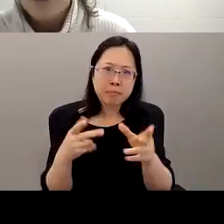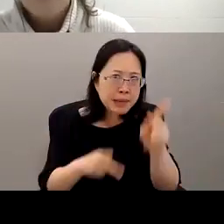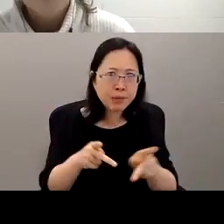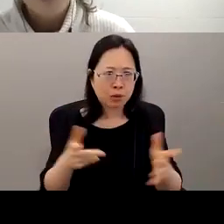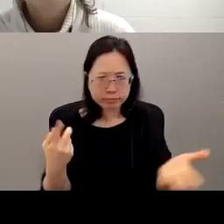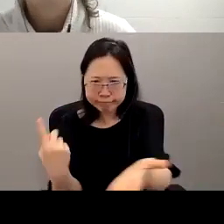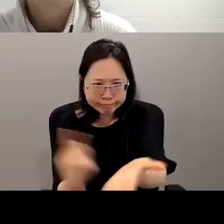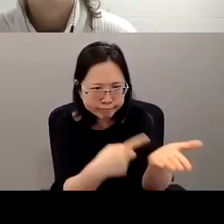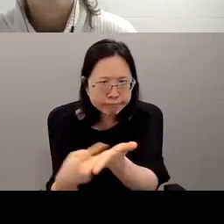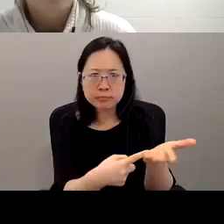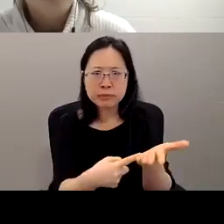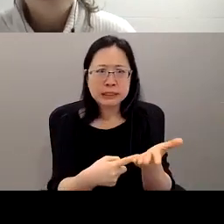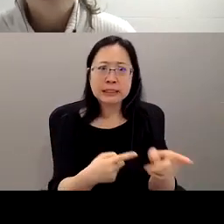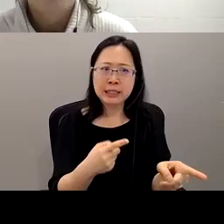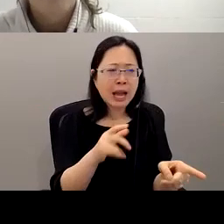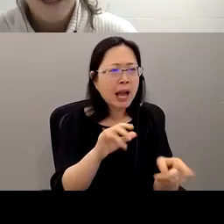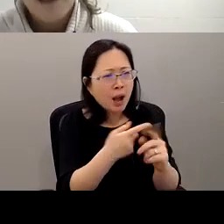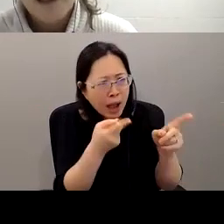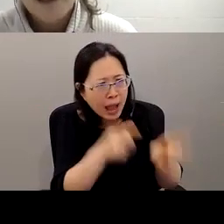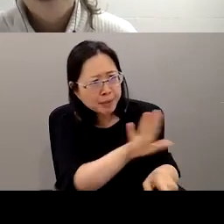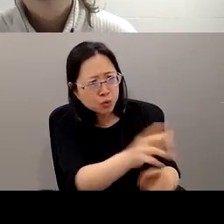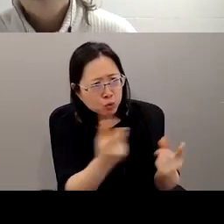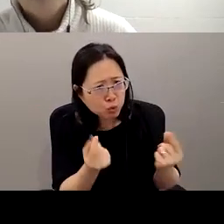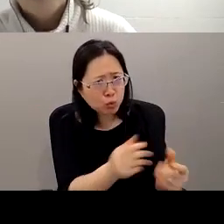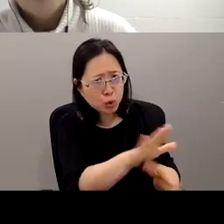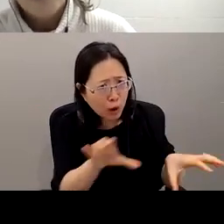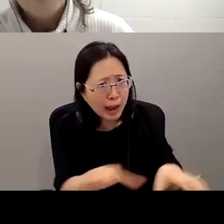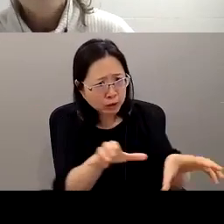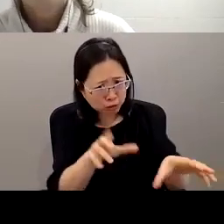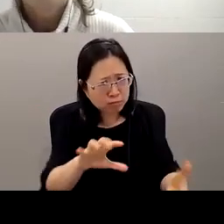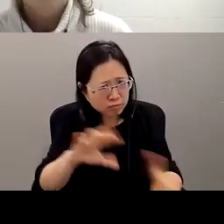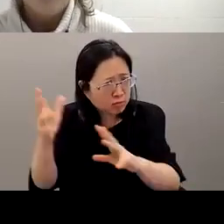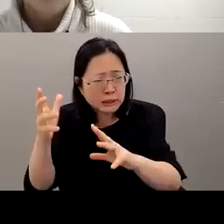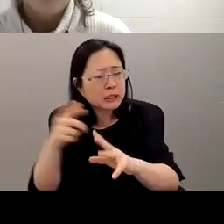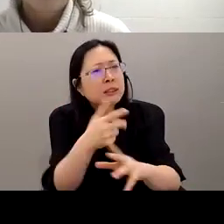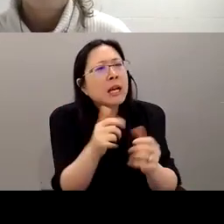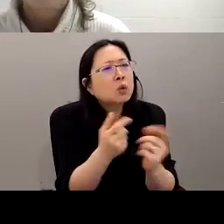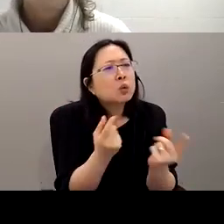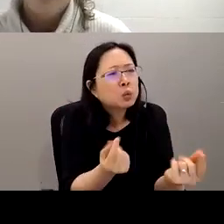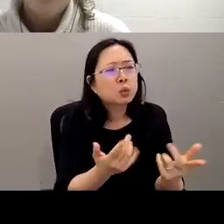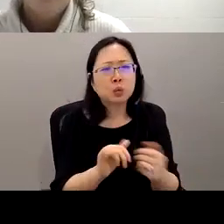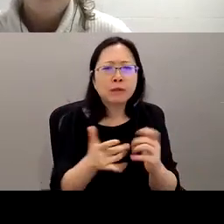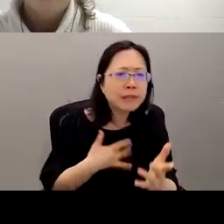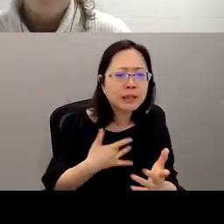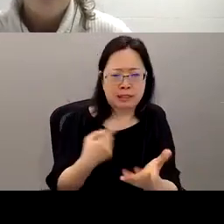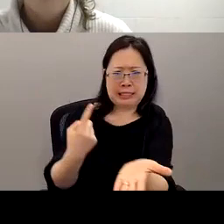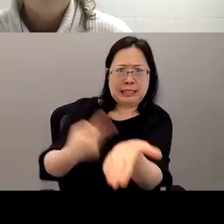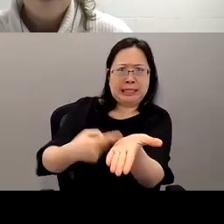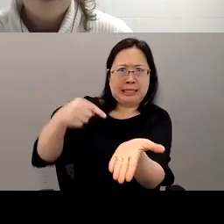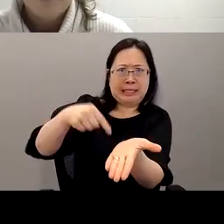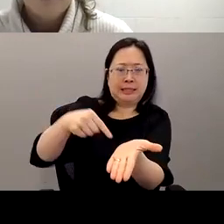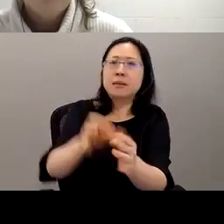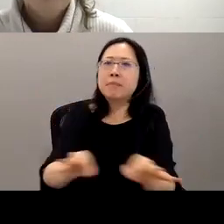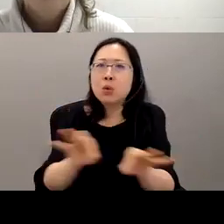difficult conversations about accountability and impact, and coming out of those dialogues, having transformed how we